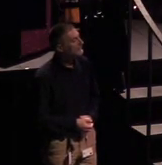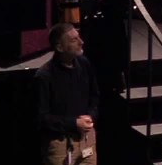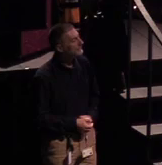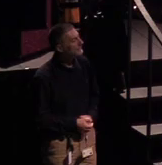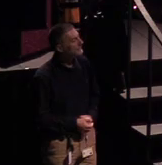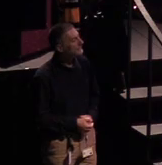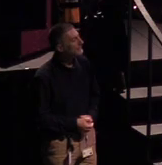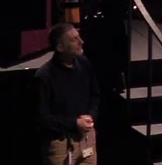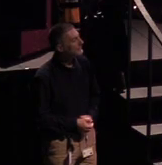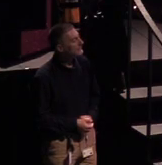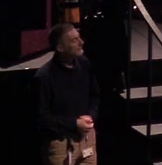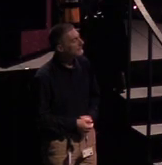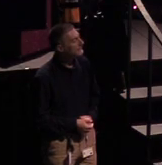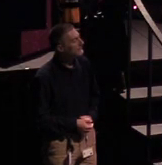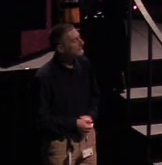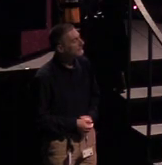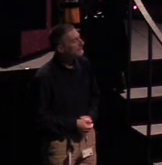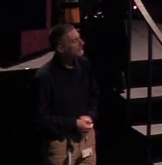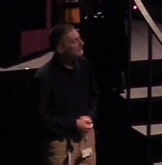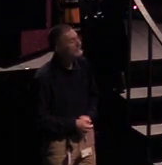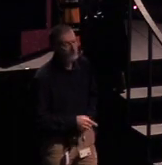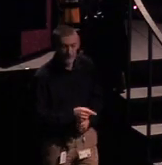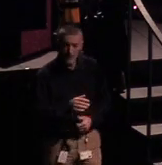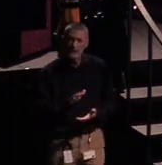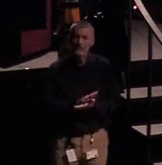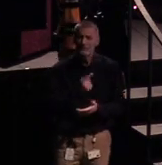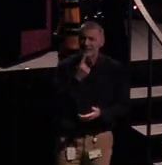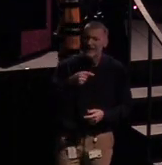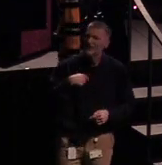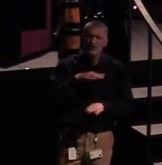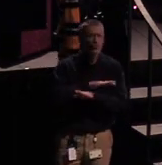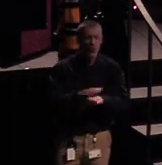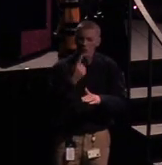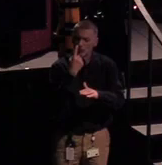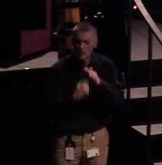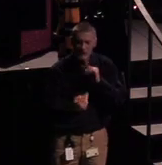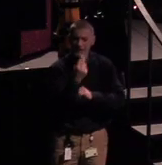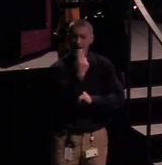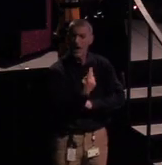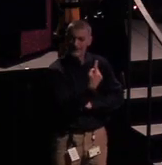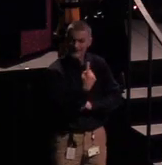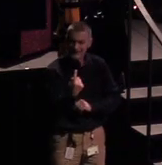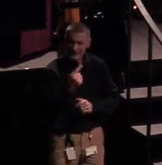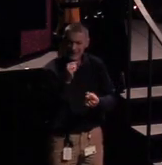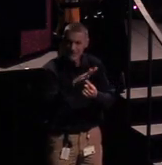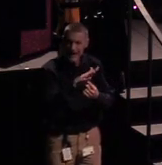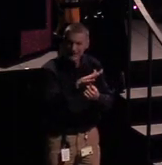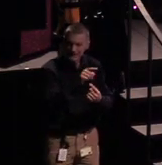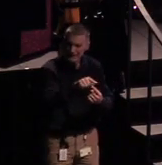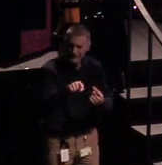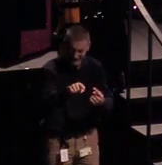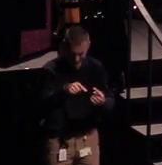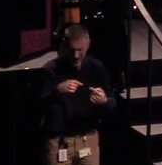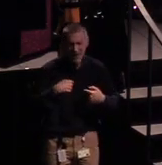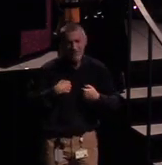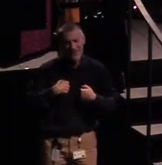hear you say it's not just the artists that matter my particular interest is of hidden